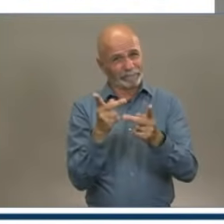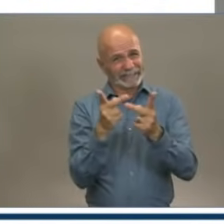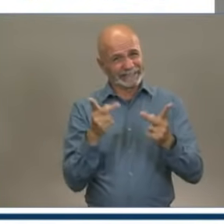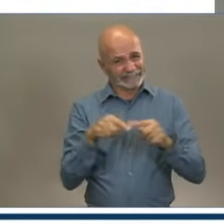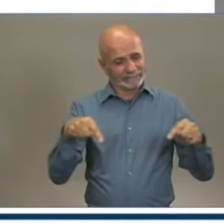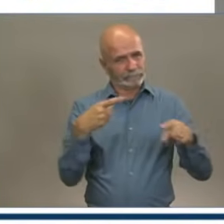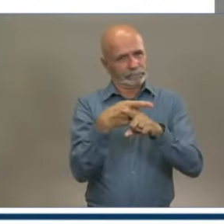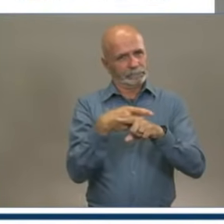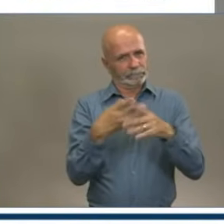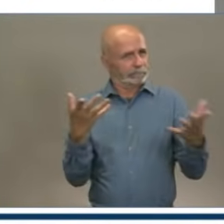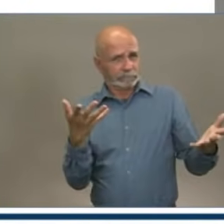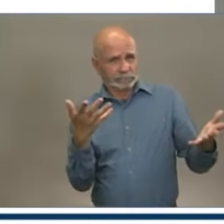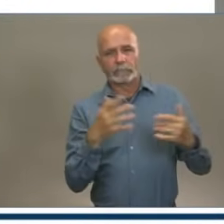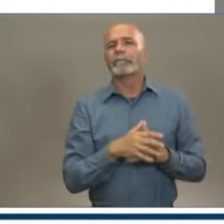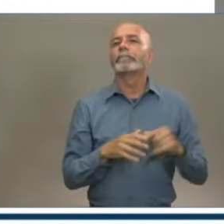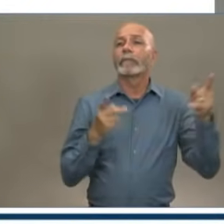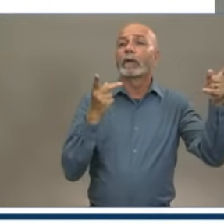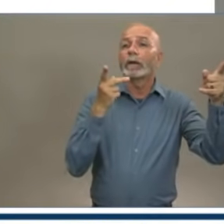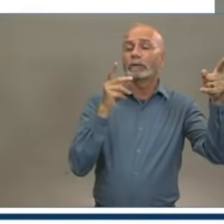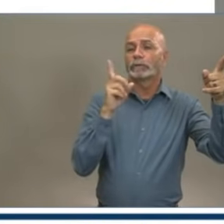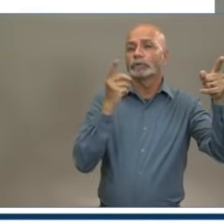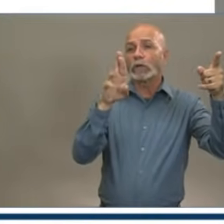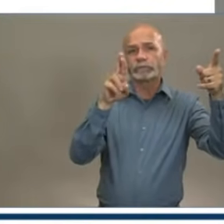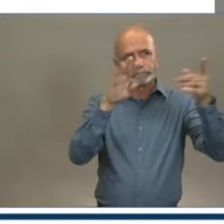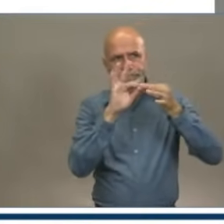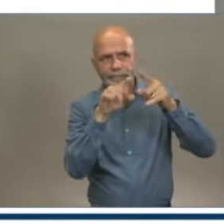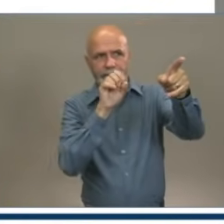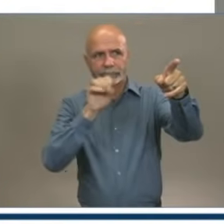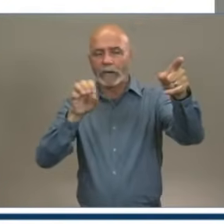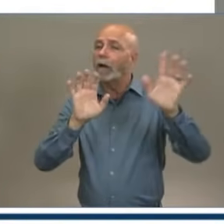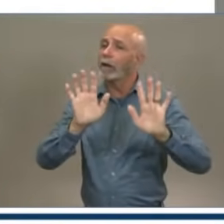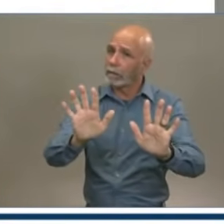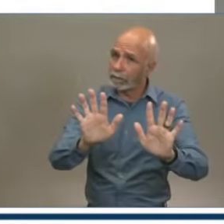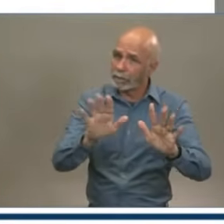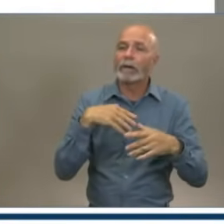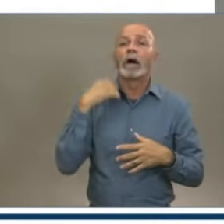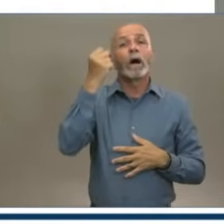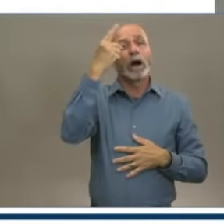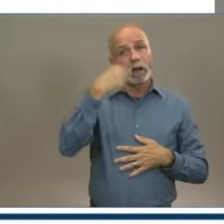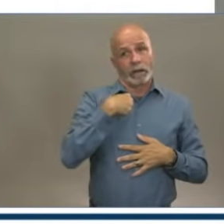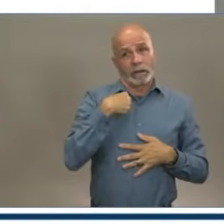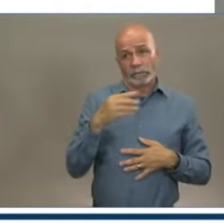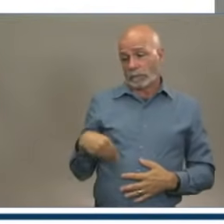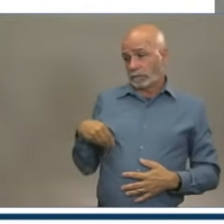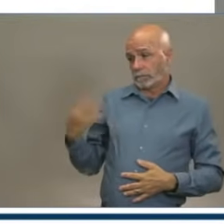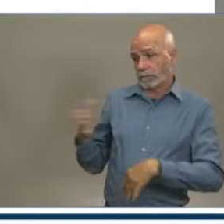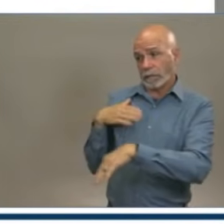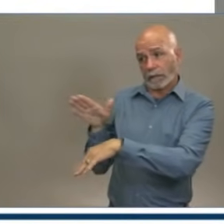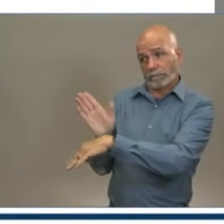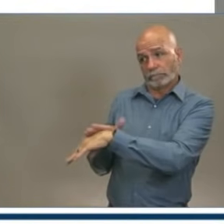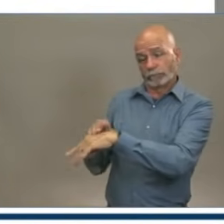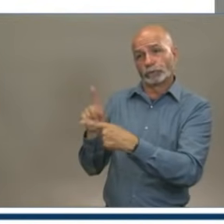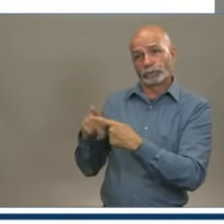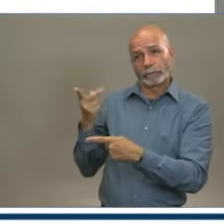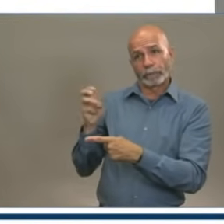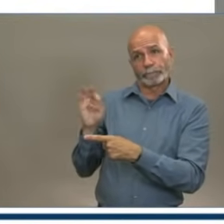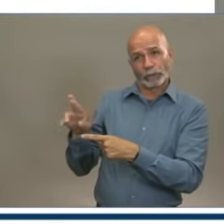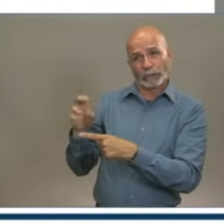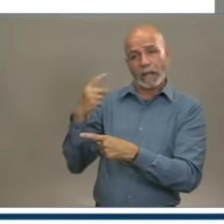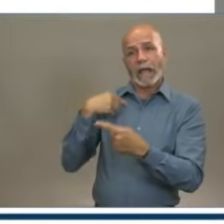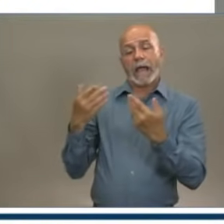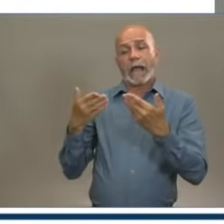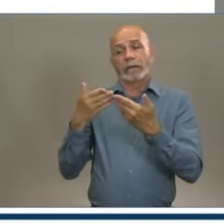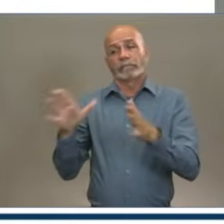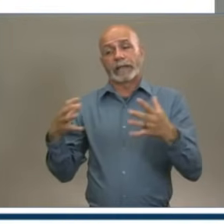established first with Premier McNeil, now Premier Rankin. I give the Premier public health advice. Ultimately, the Premier is elected to